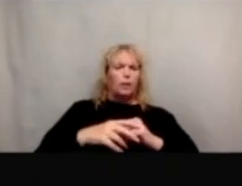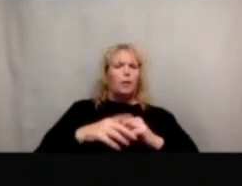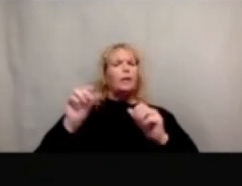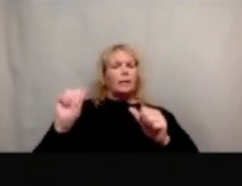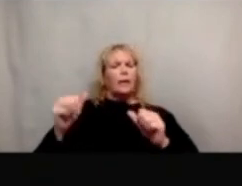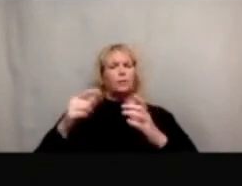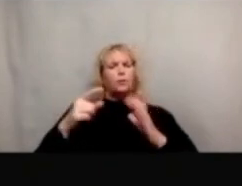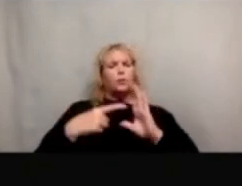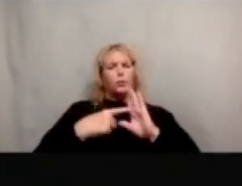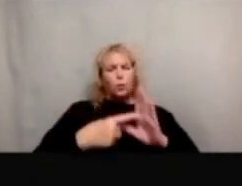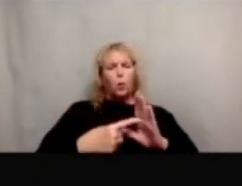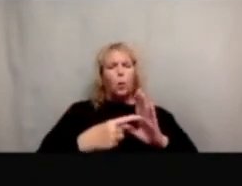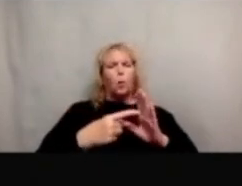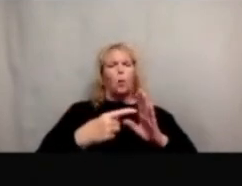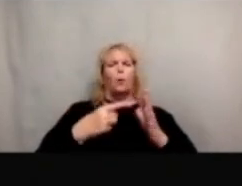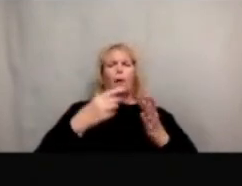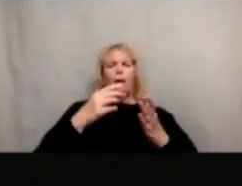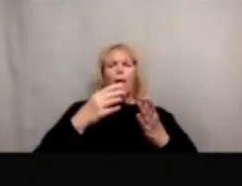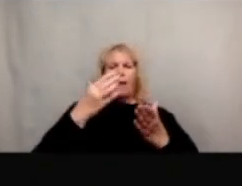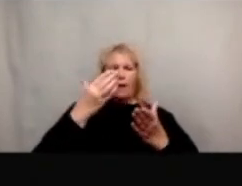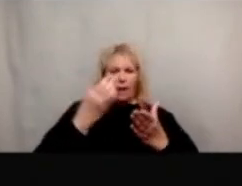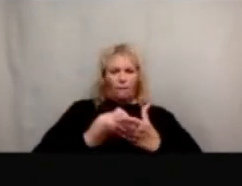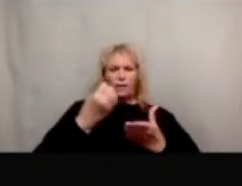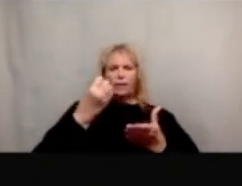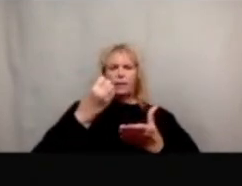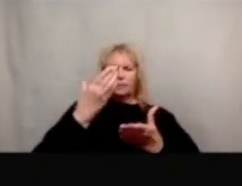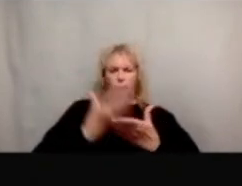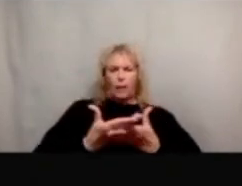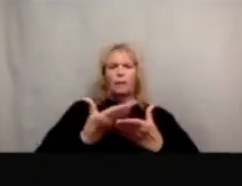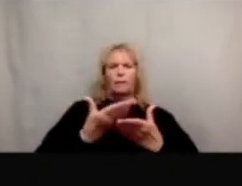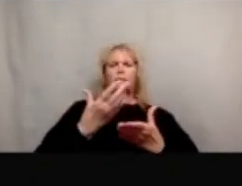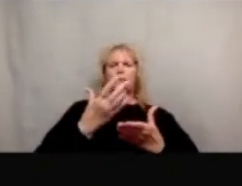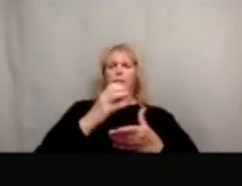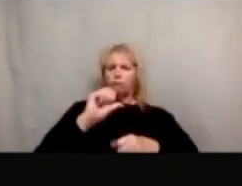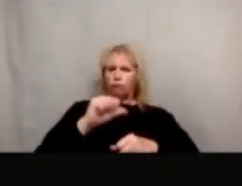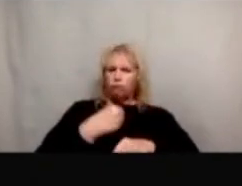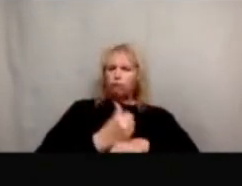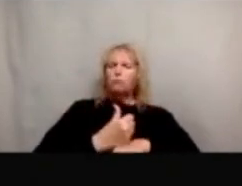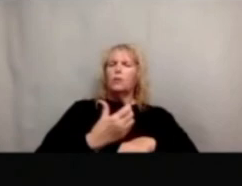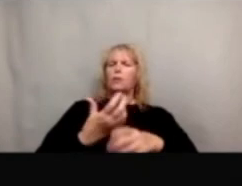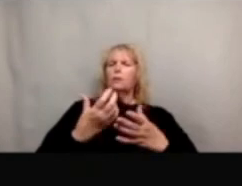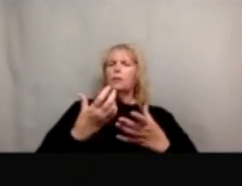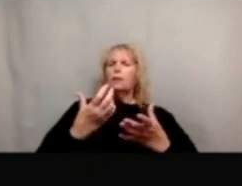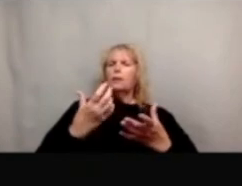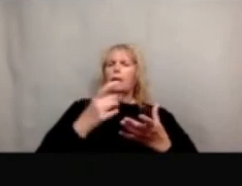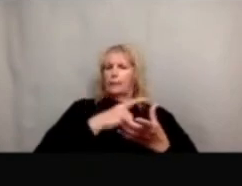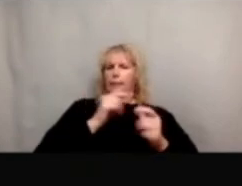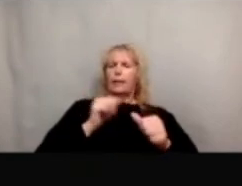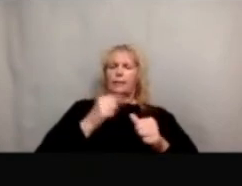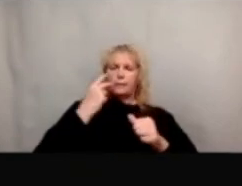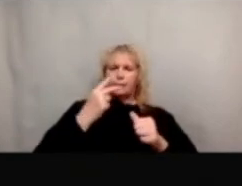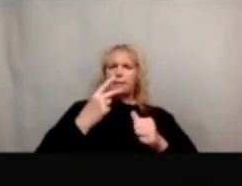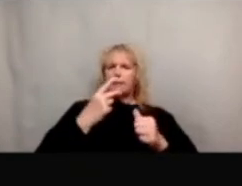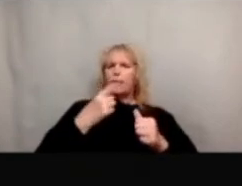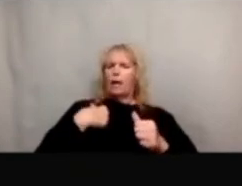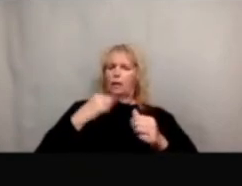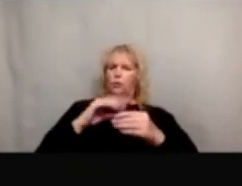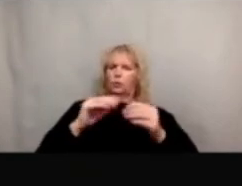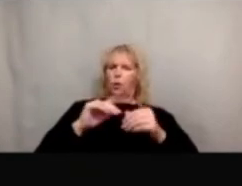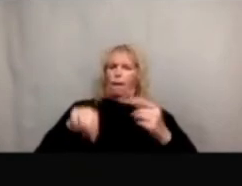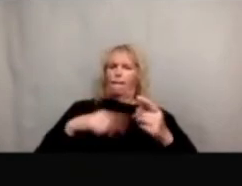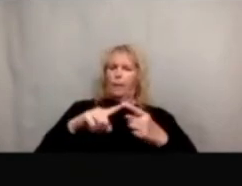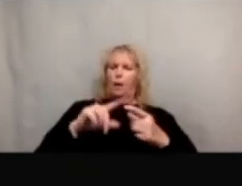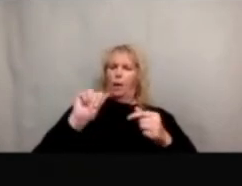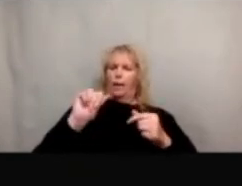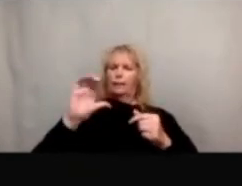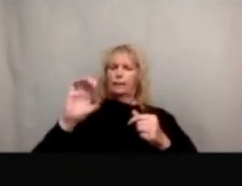evidence-based practices in dealing with children who've experienced trauma, because, I talked about adverse childhood experiences, or